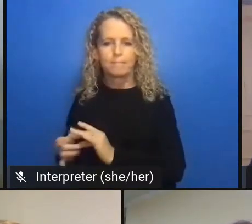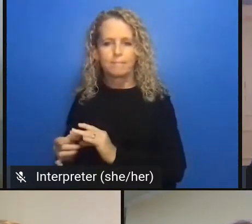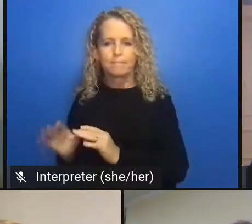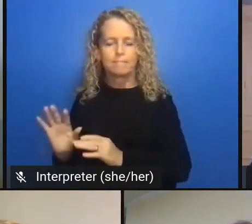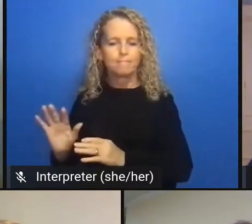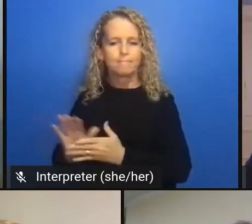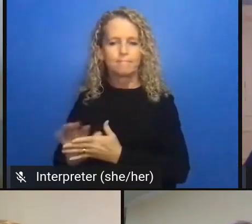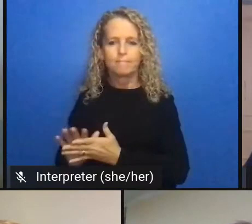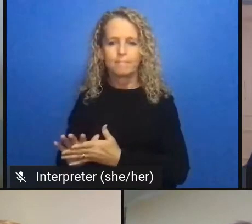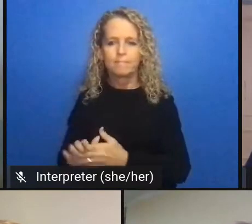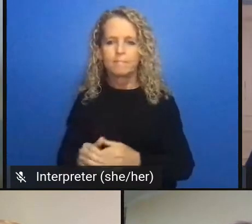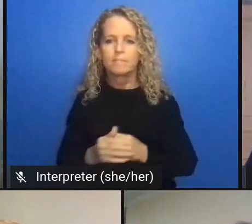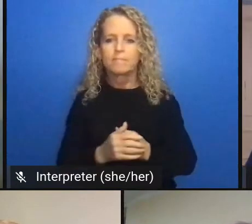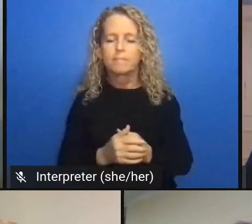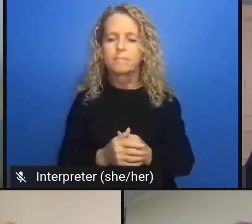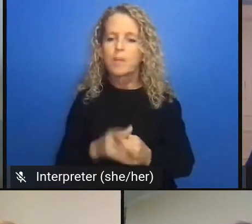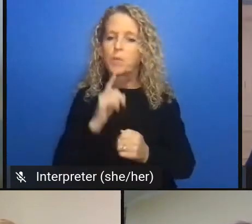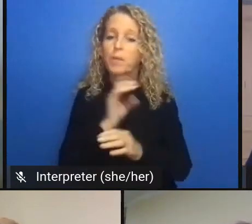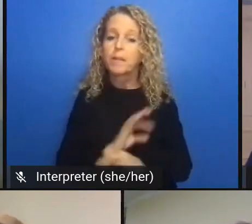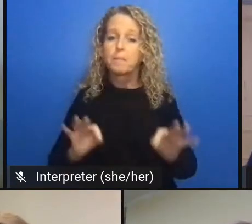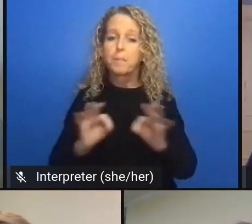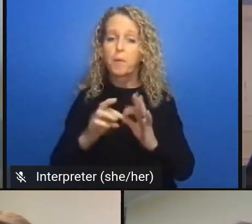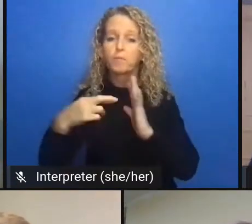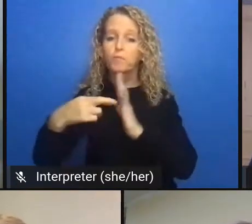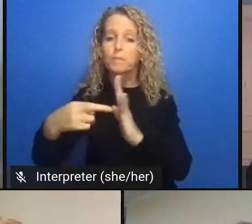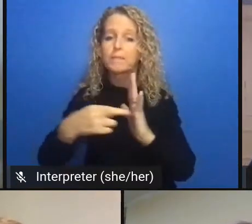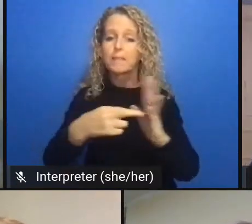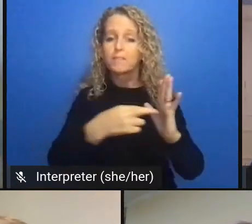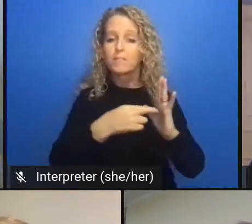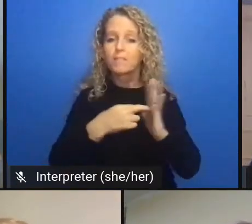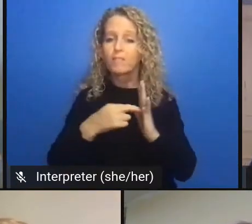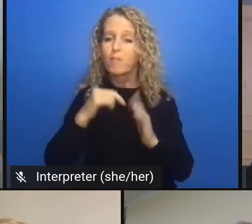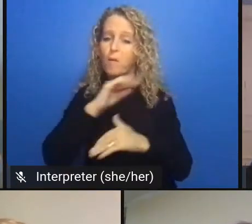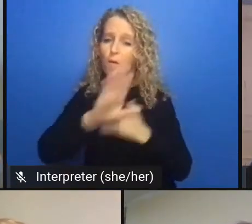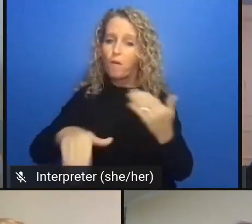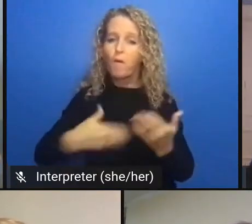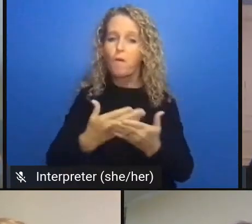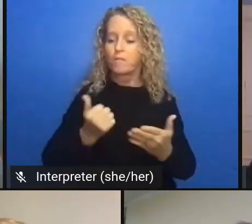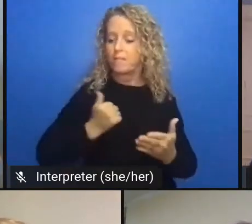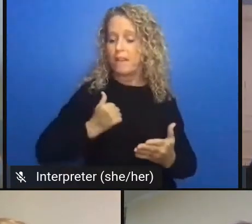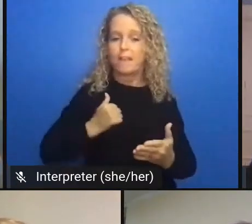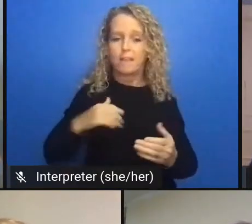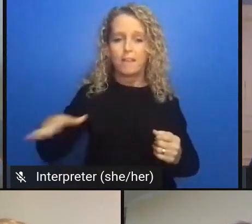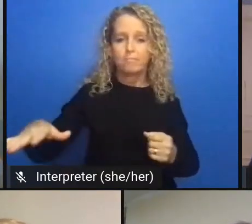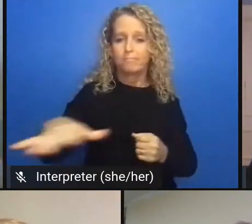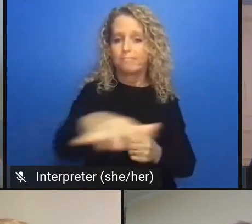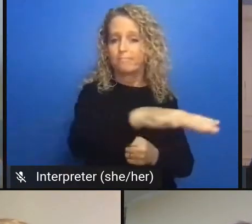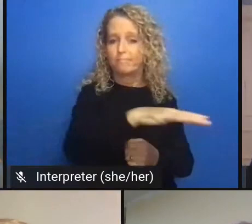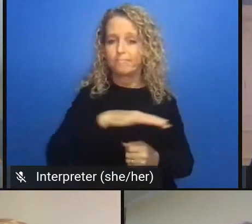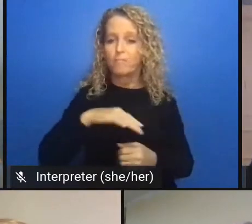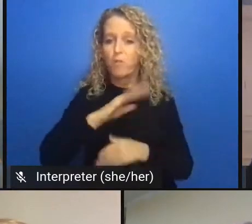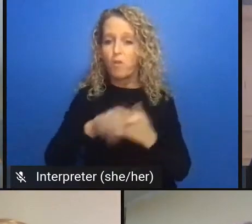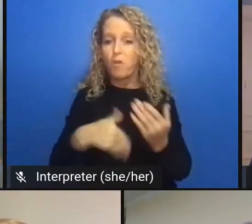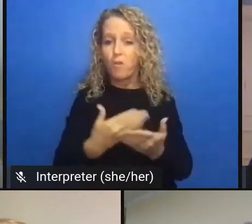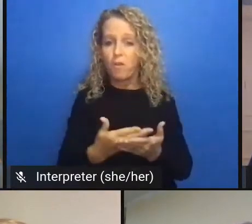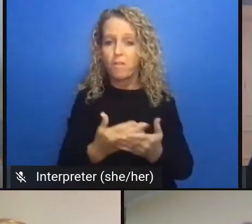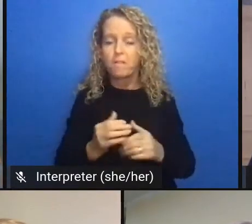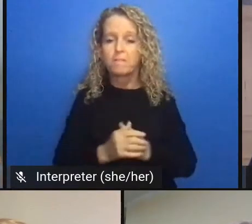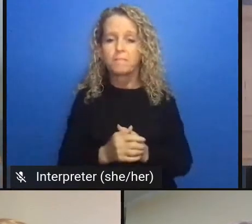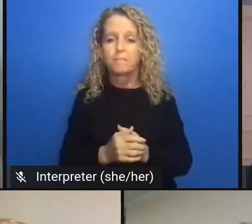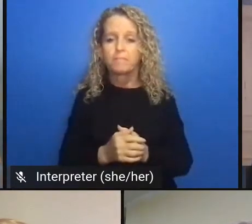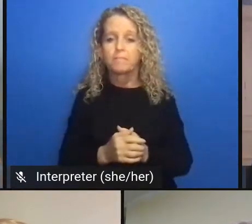representation from all of Canadian society. I don't want to live into the future in which what we